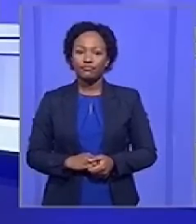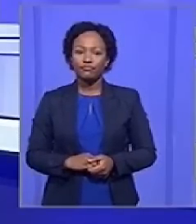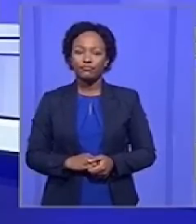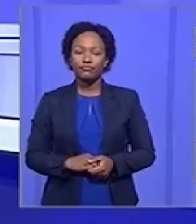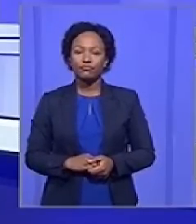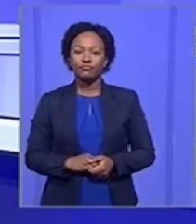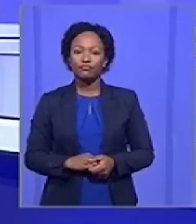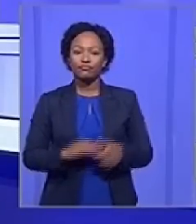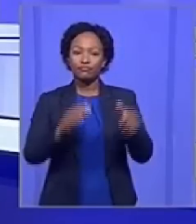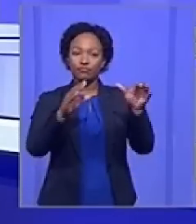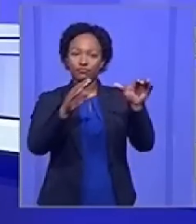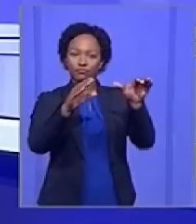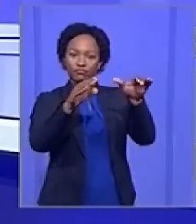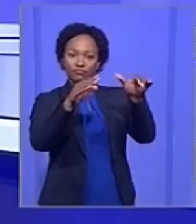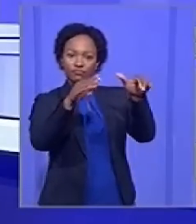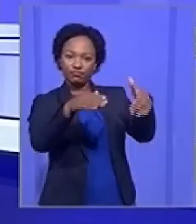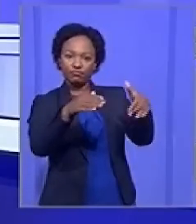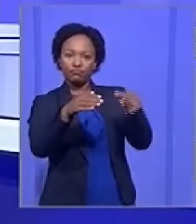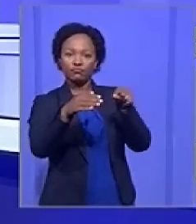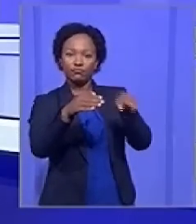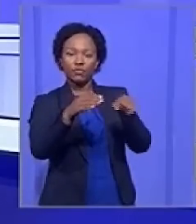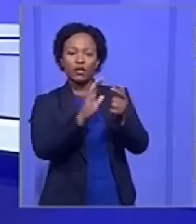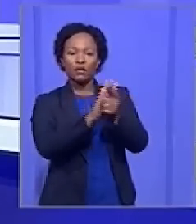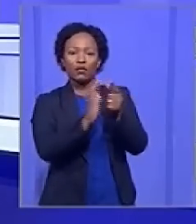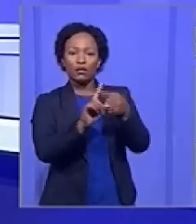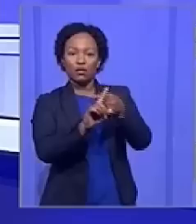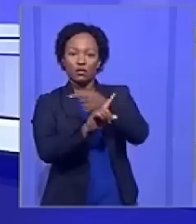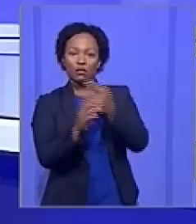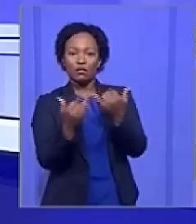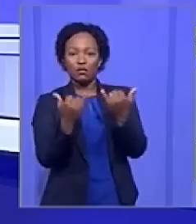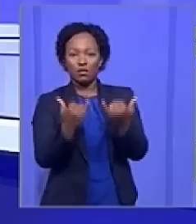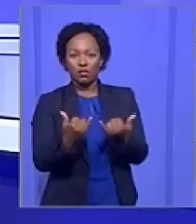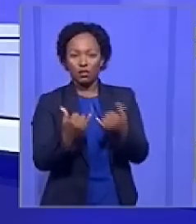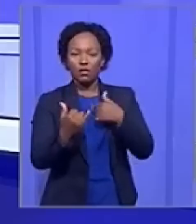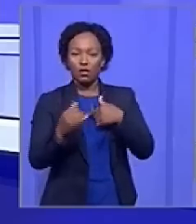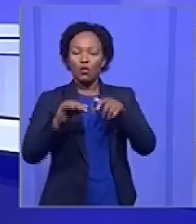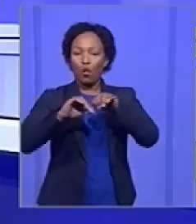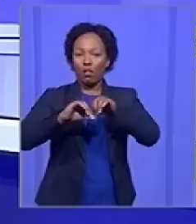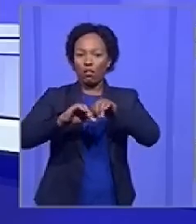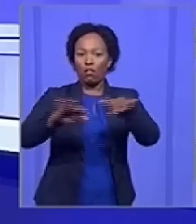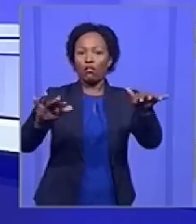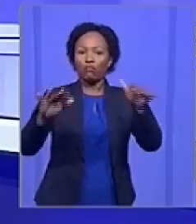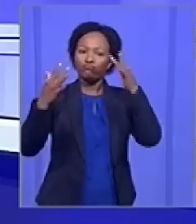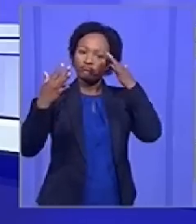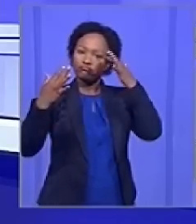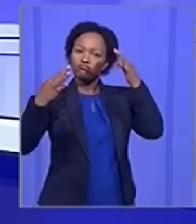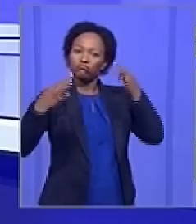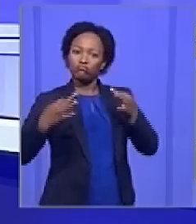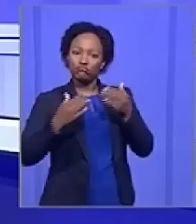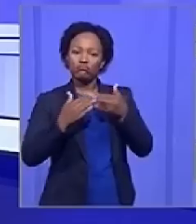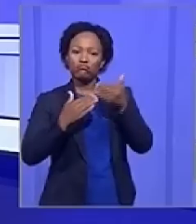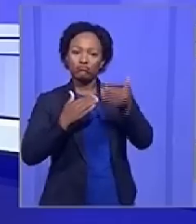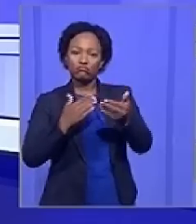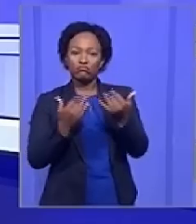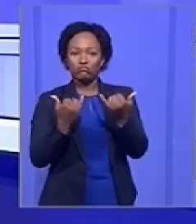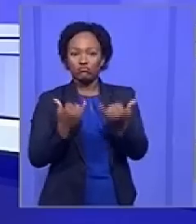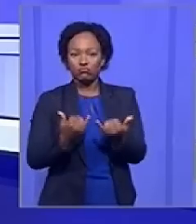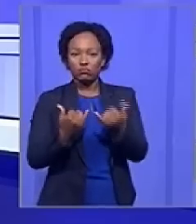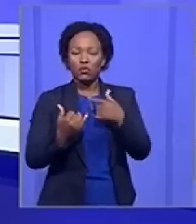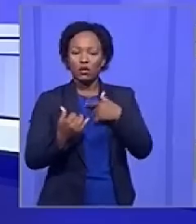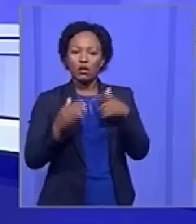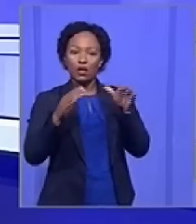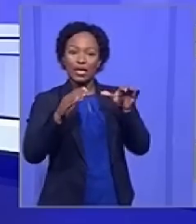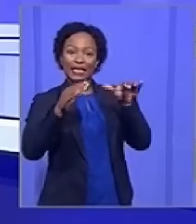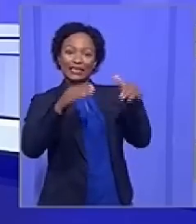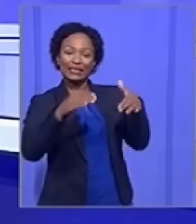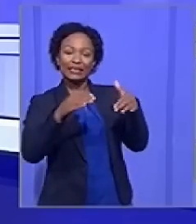Lekgotla la matjhaba la ditlolo tsa molao ke hona le tla phatlalatsa qeto ya lona ka mora ditlaleho tsa hore